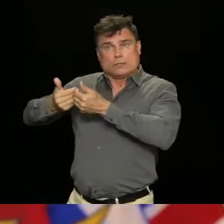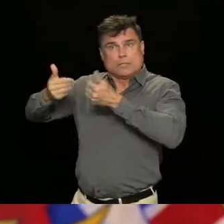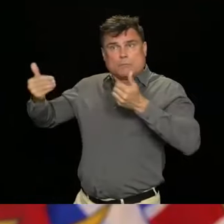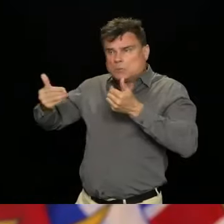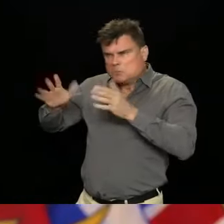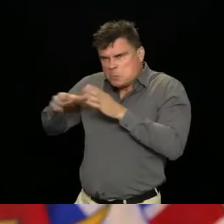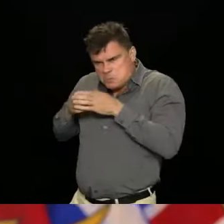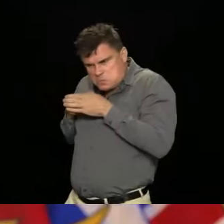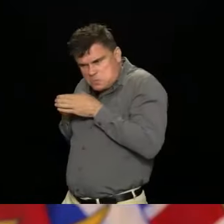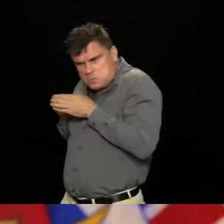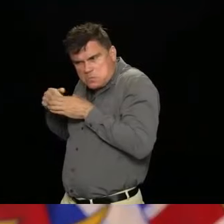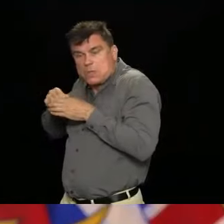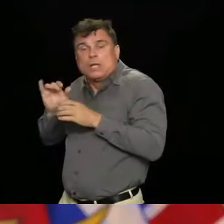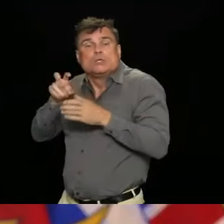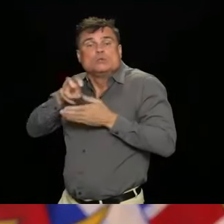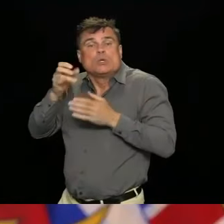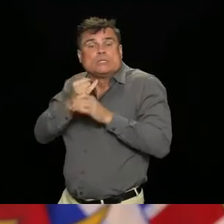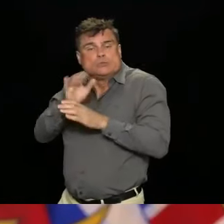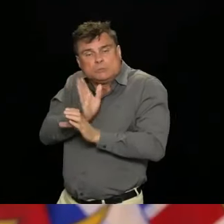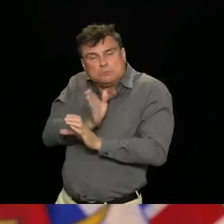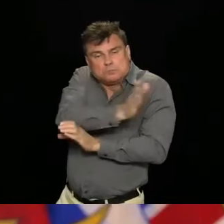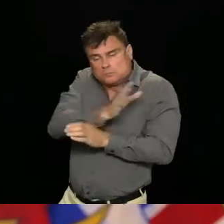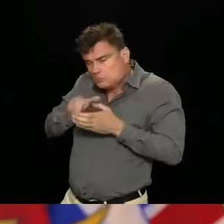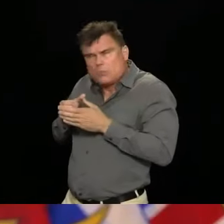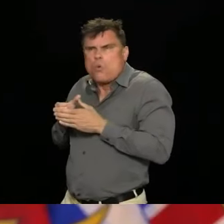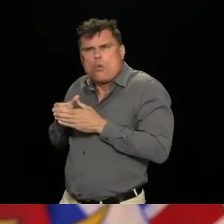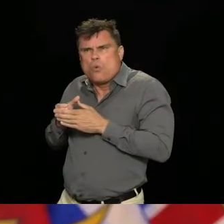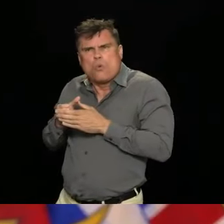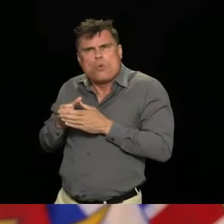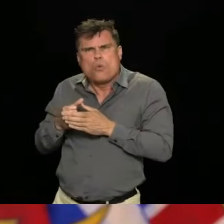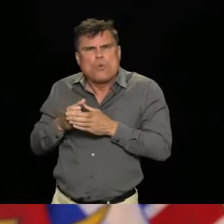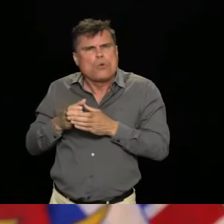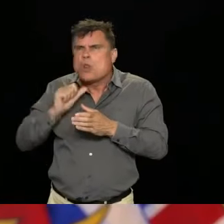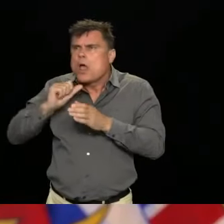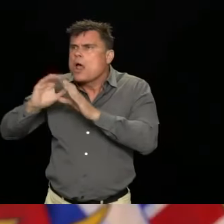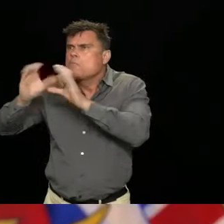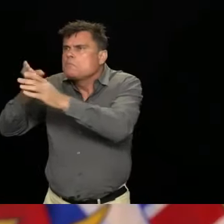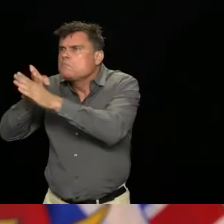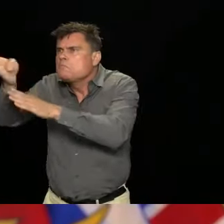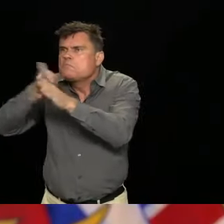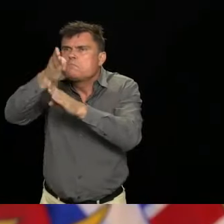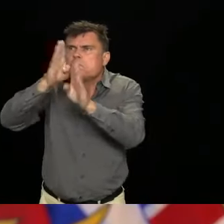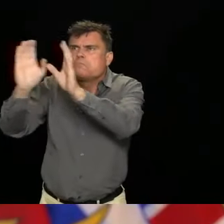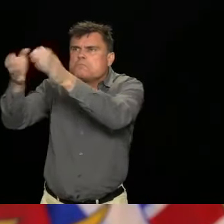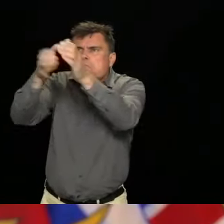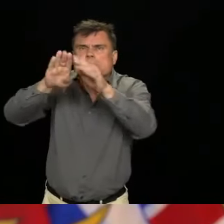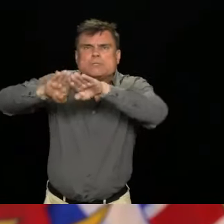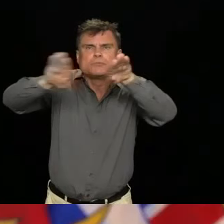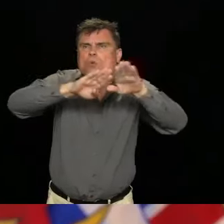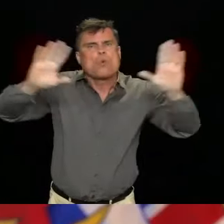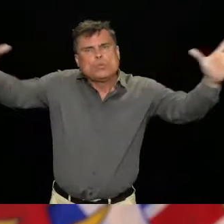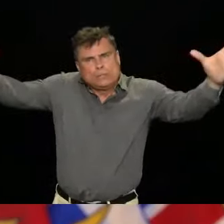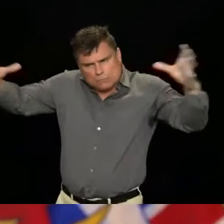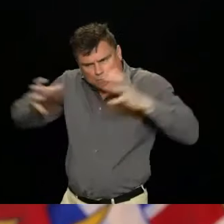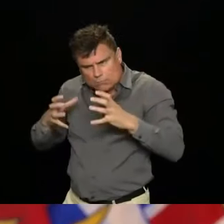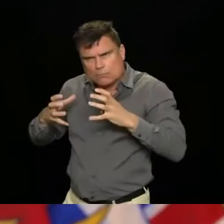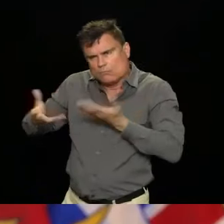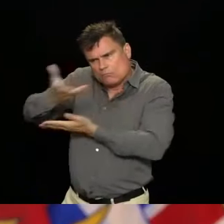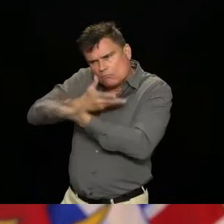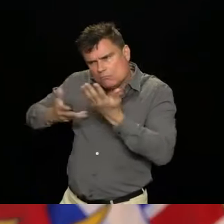able to get the information through the ministers and then back up to Cabinet to make decisions. Next question is from Richard Sussman, Global